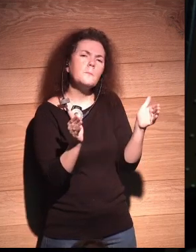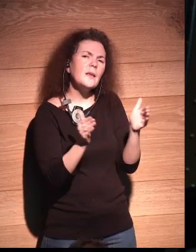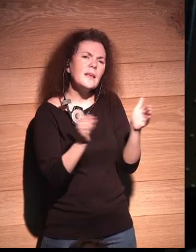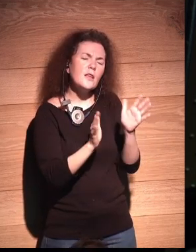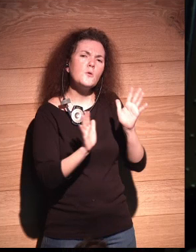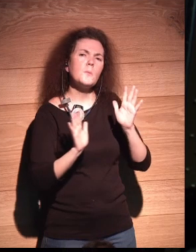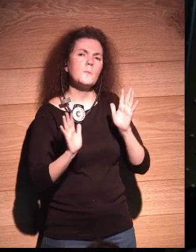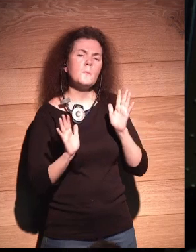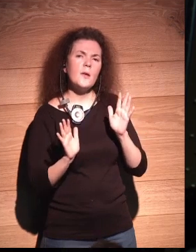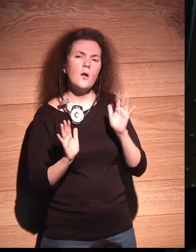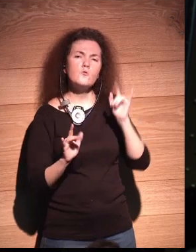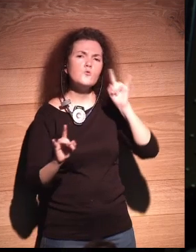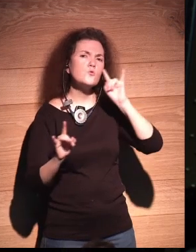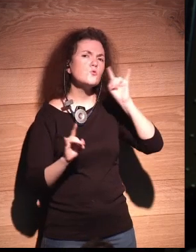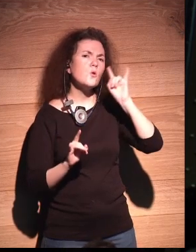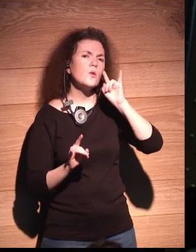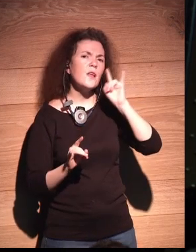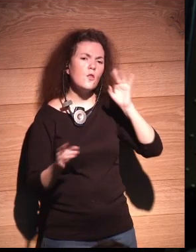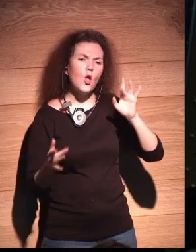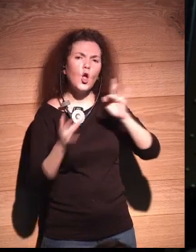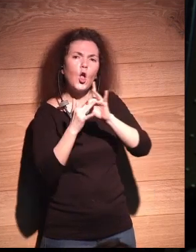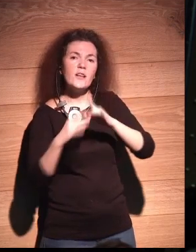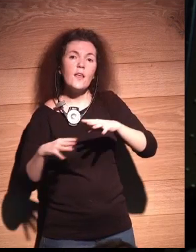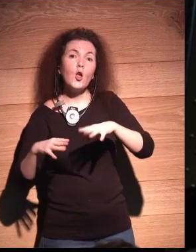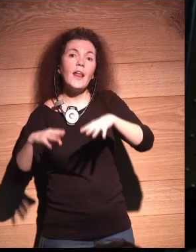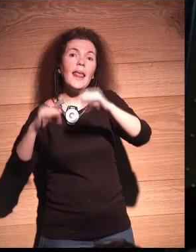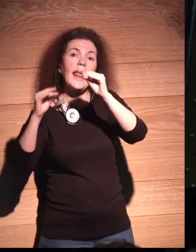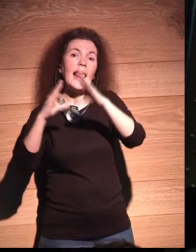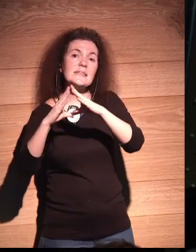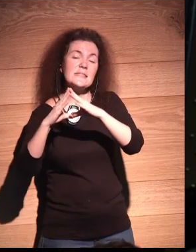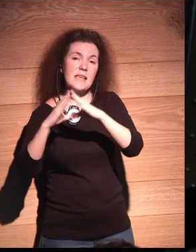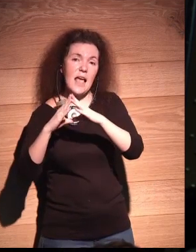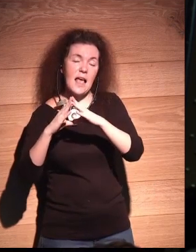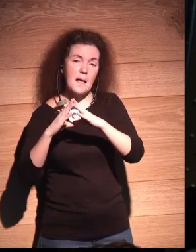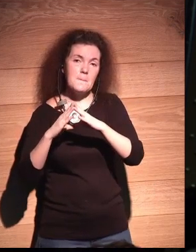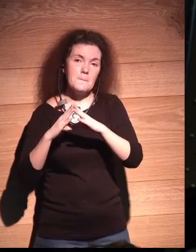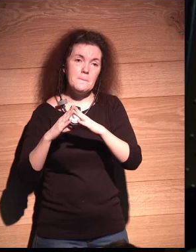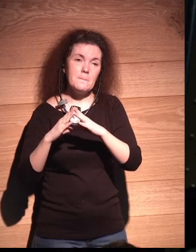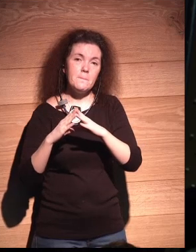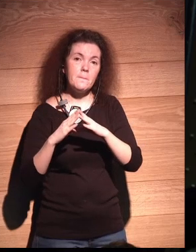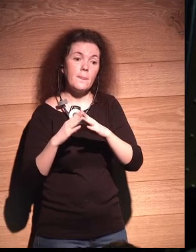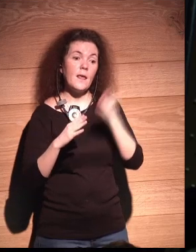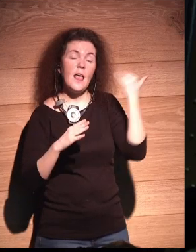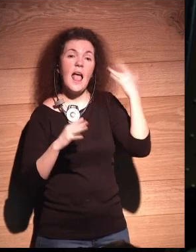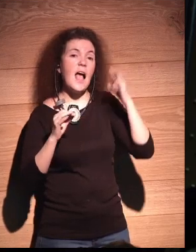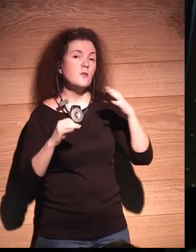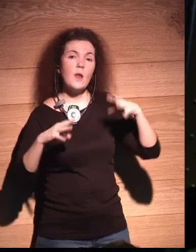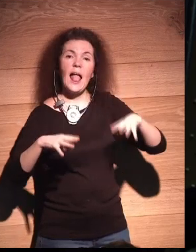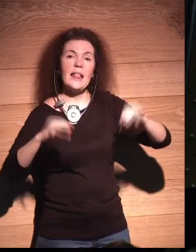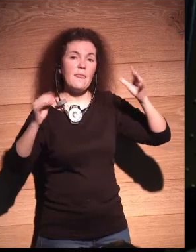big cathedral, and then became a kind of pilgrim flophouse during the Crusades, and then it